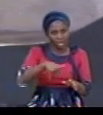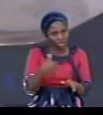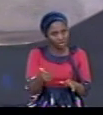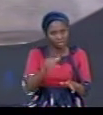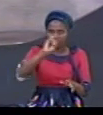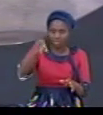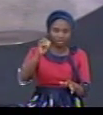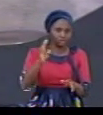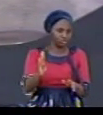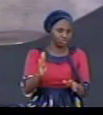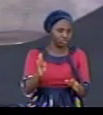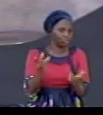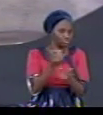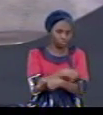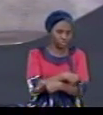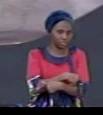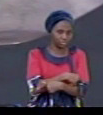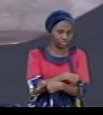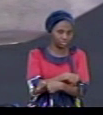Job today.